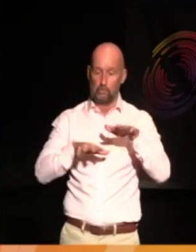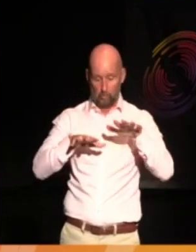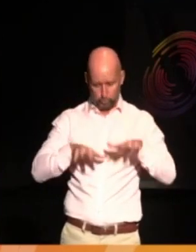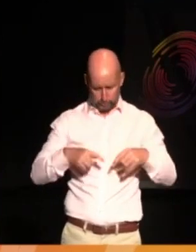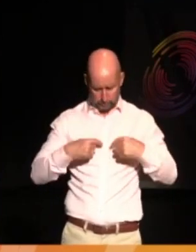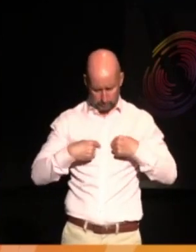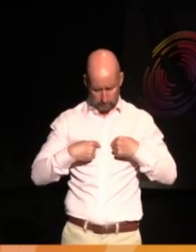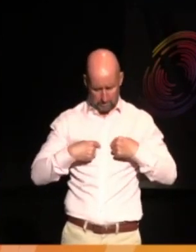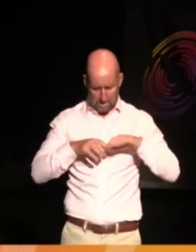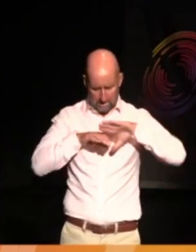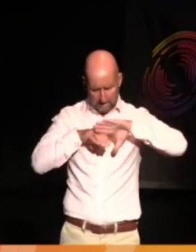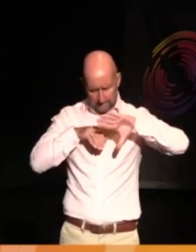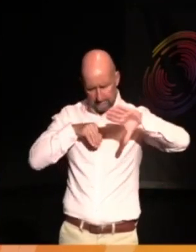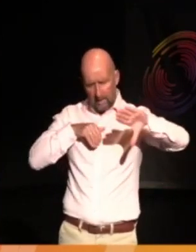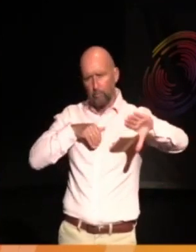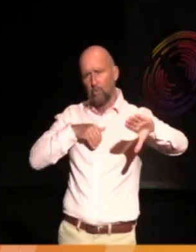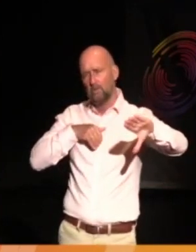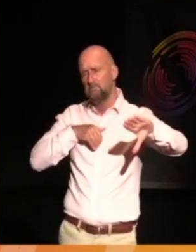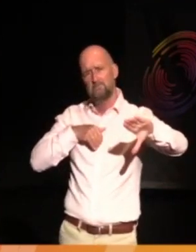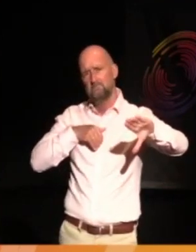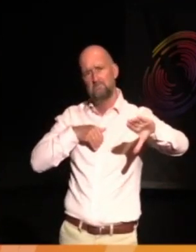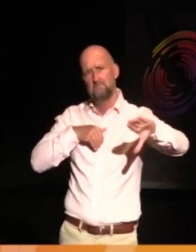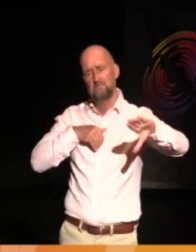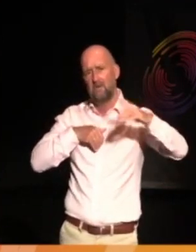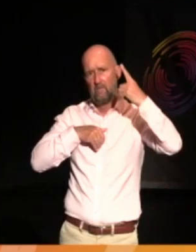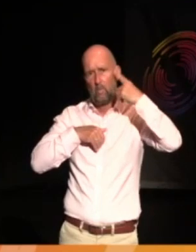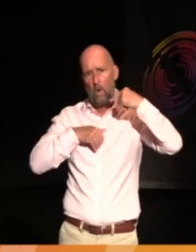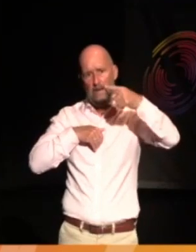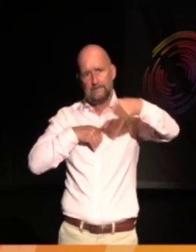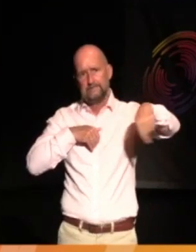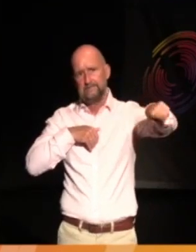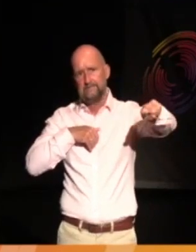separate from white people,